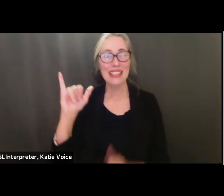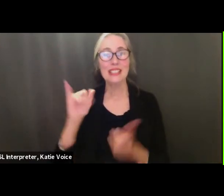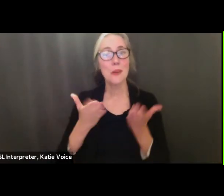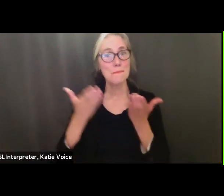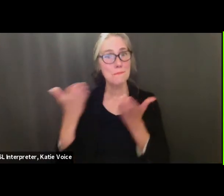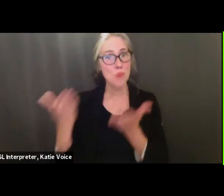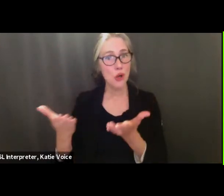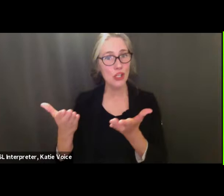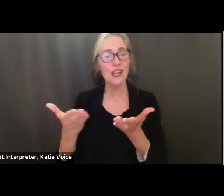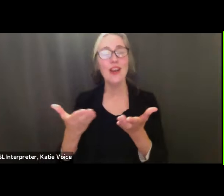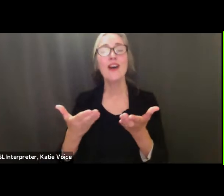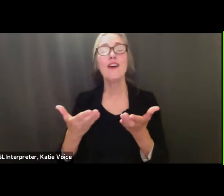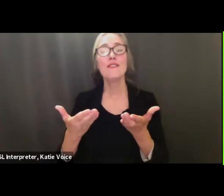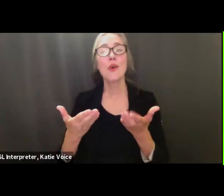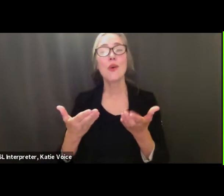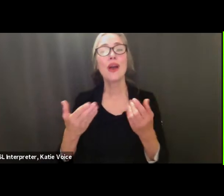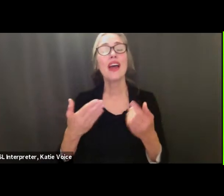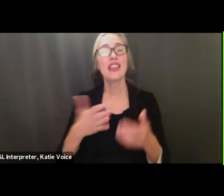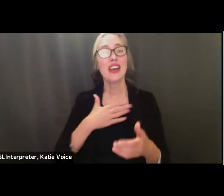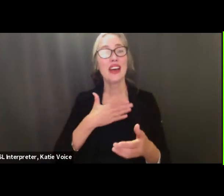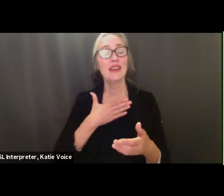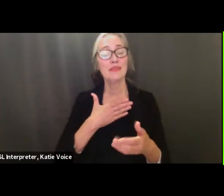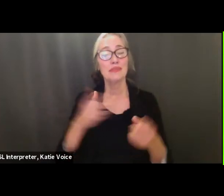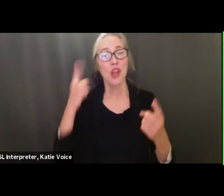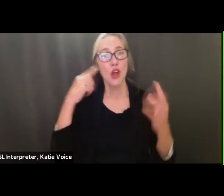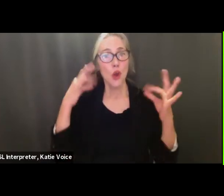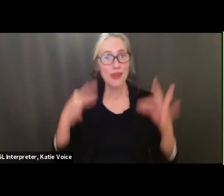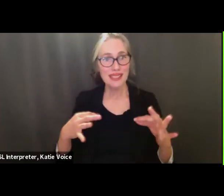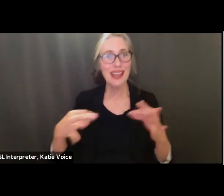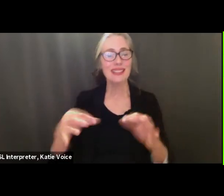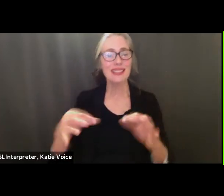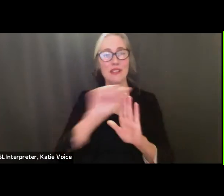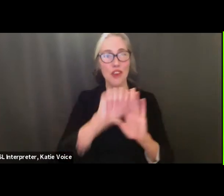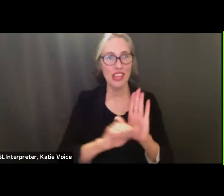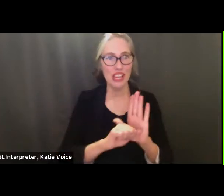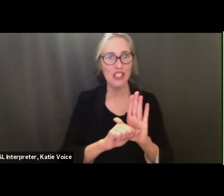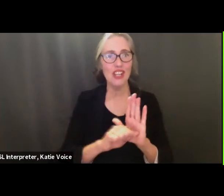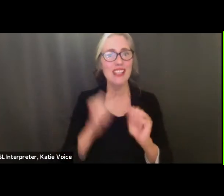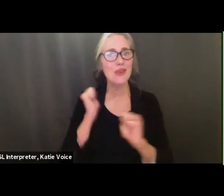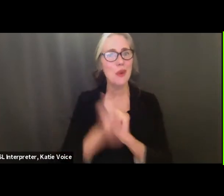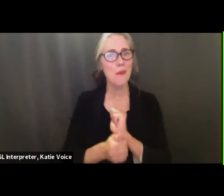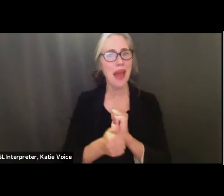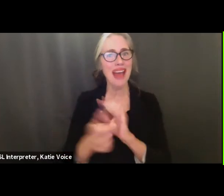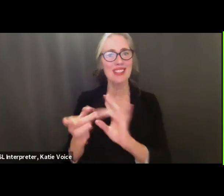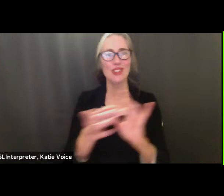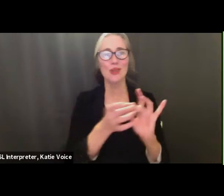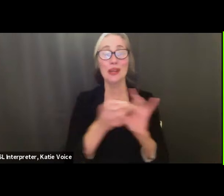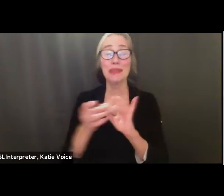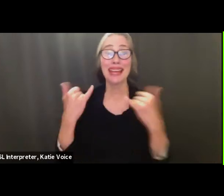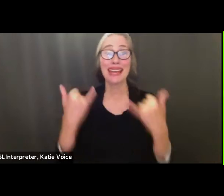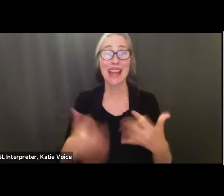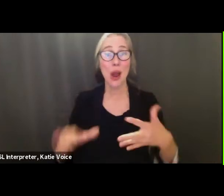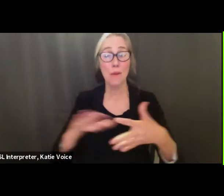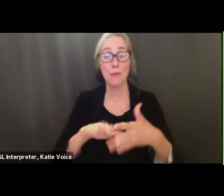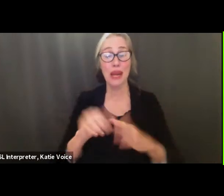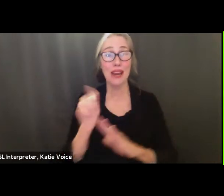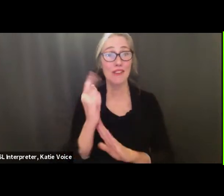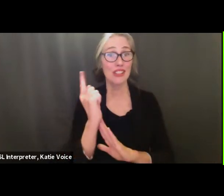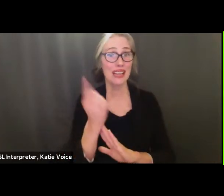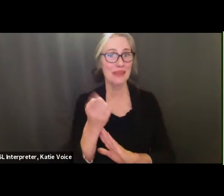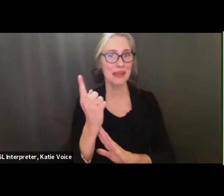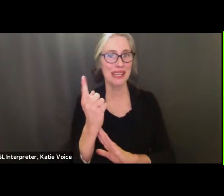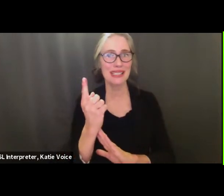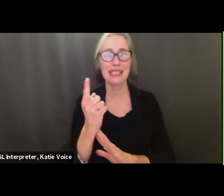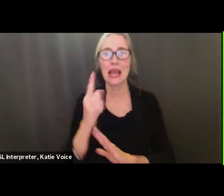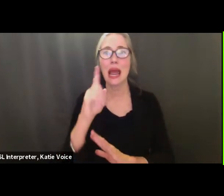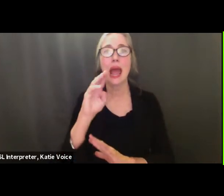consent agenda approval passes unanimously. And with that, we will go to our 10-minute break. And Mr. Rouse,